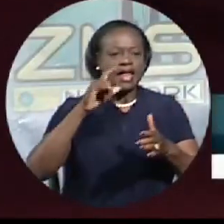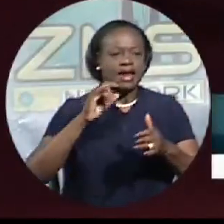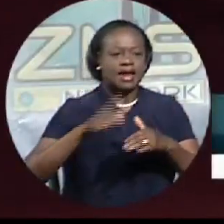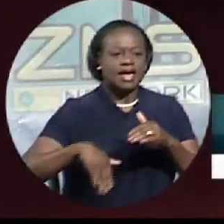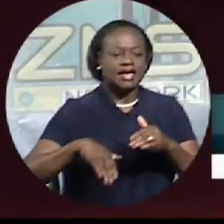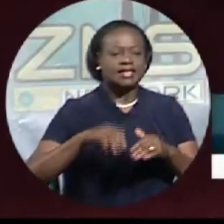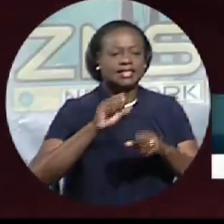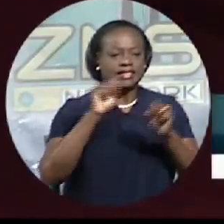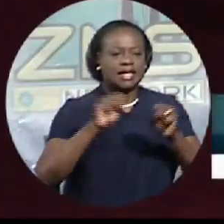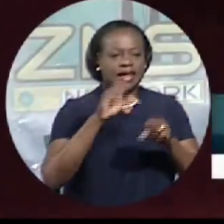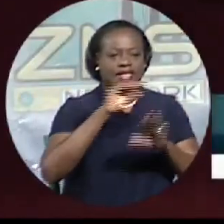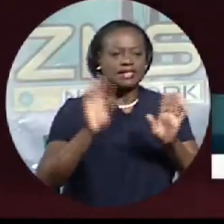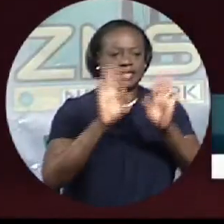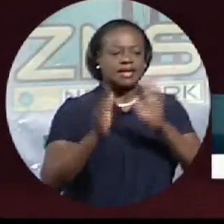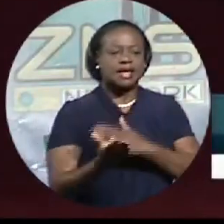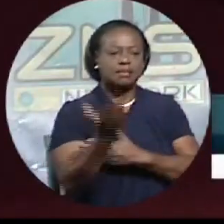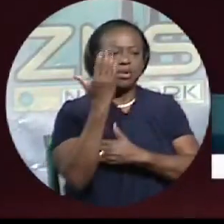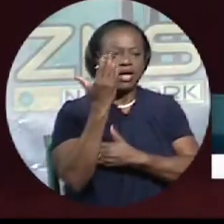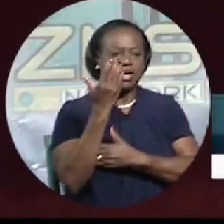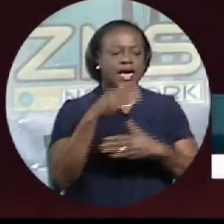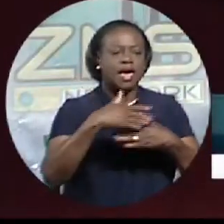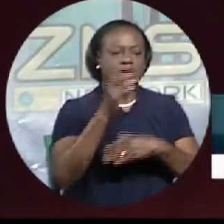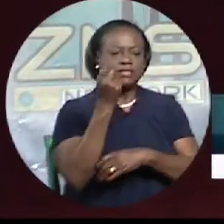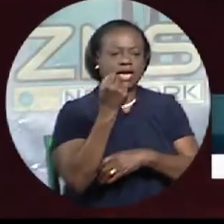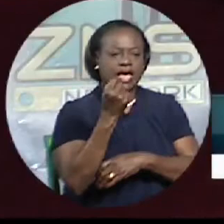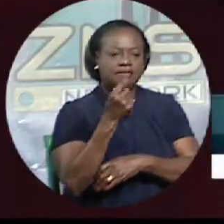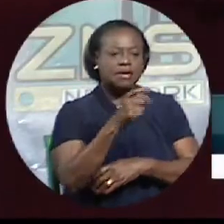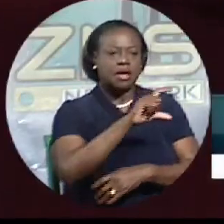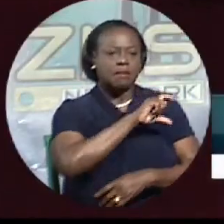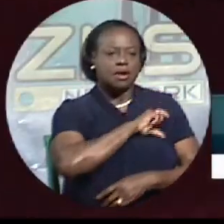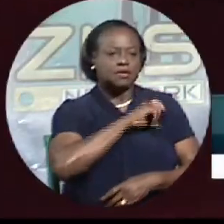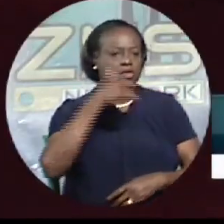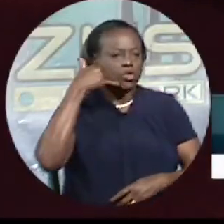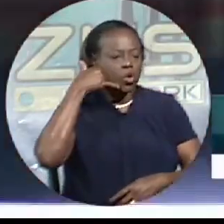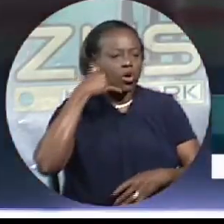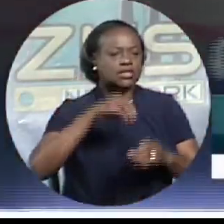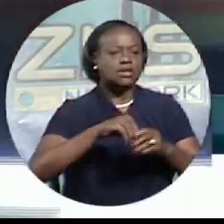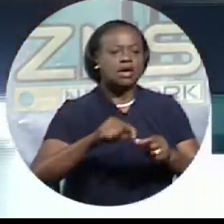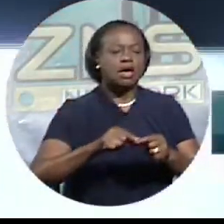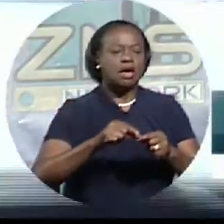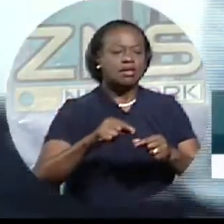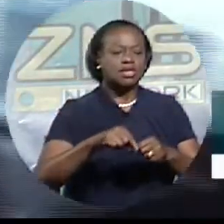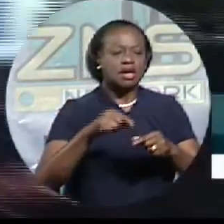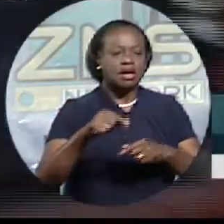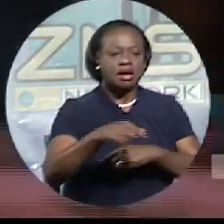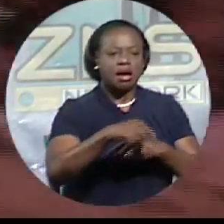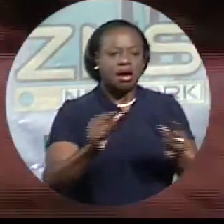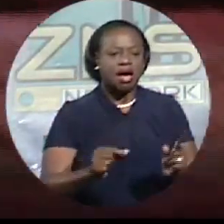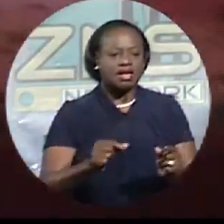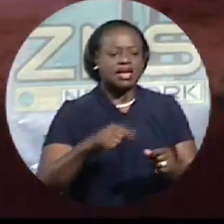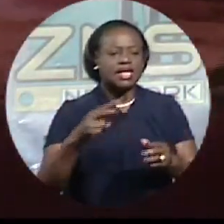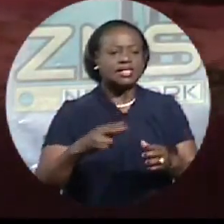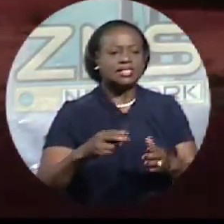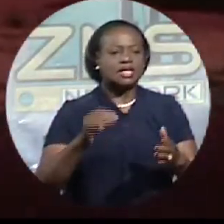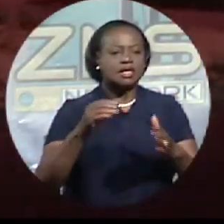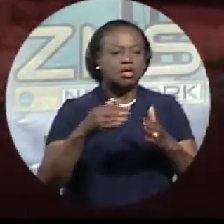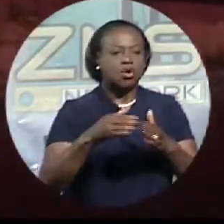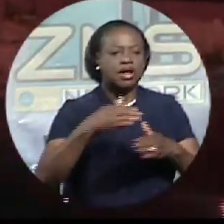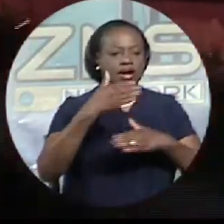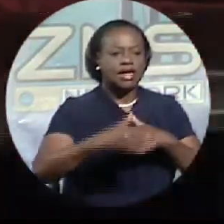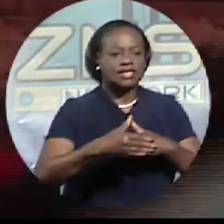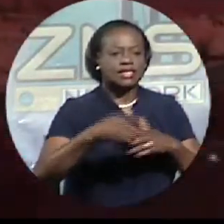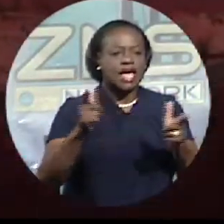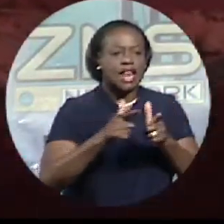In the first incident, shortly after 11 p.m., officers were called to the Garden Hills area, the corner next to Little General's convenience store off East Street